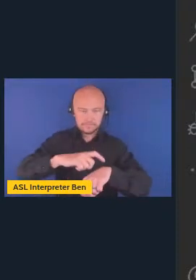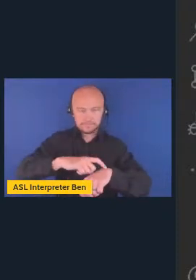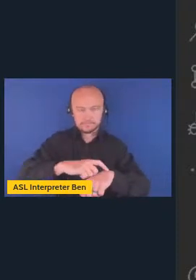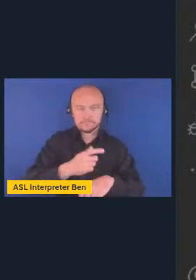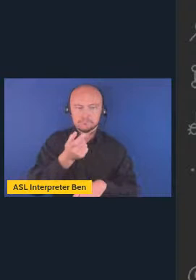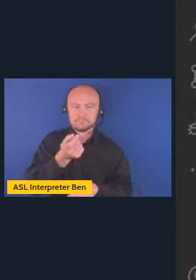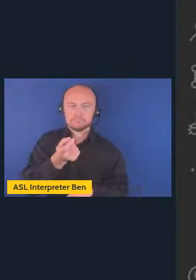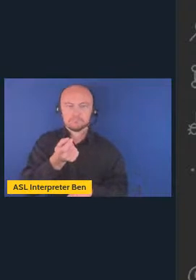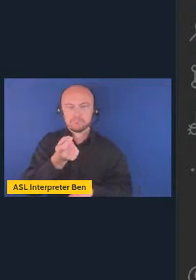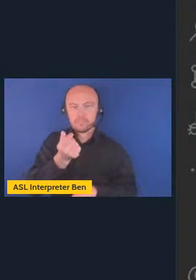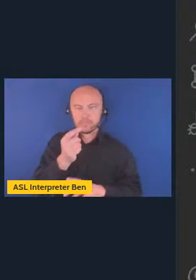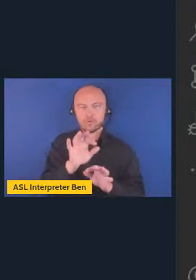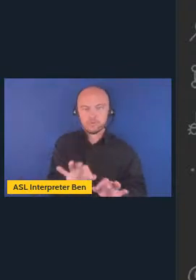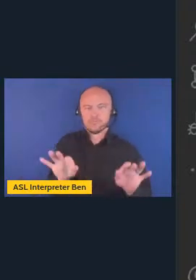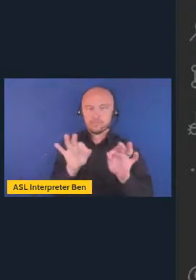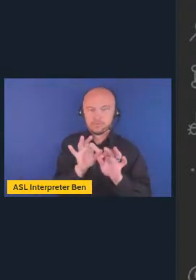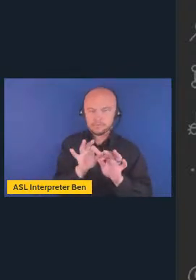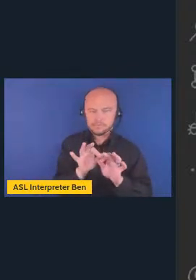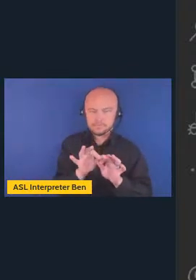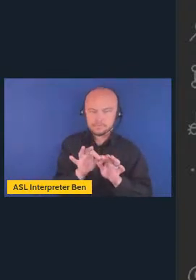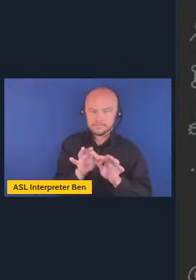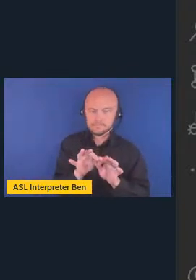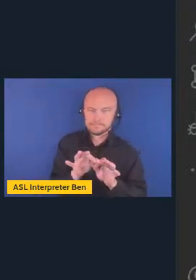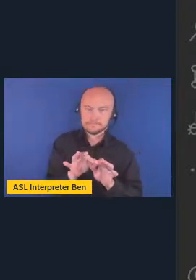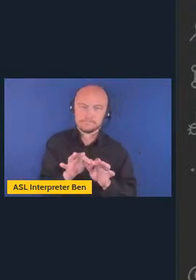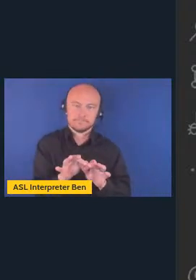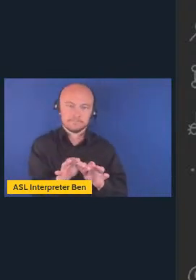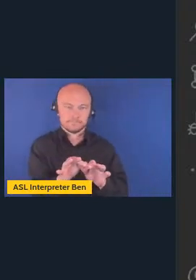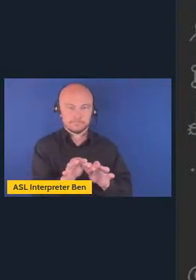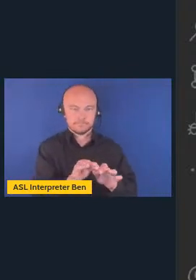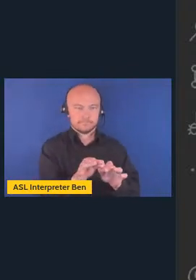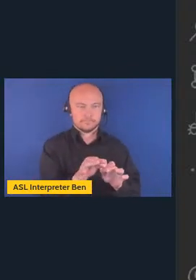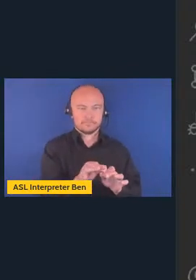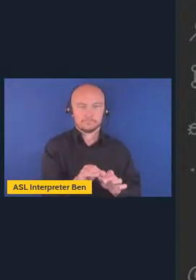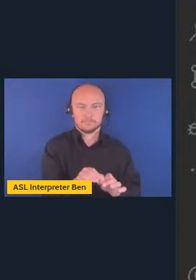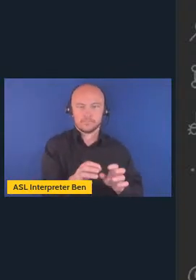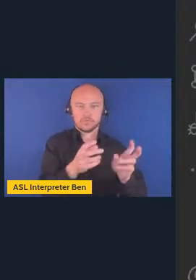bit of importing stuff. So bring is our keywords for